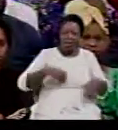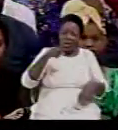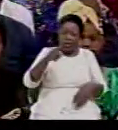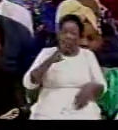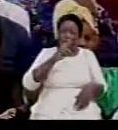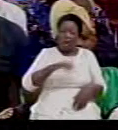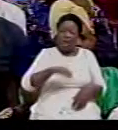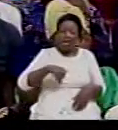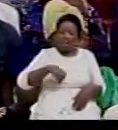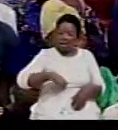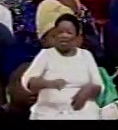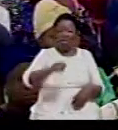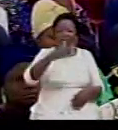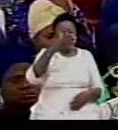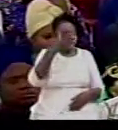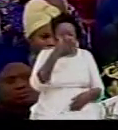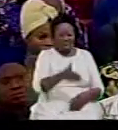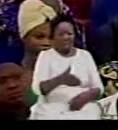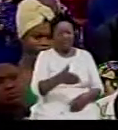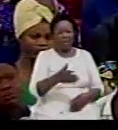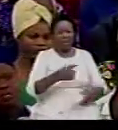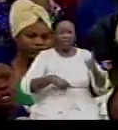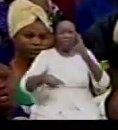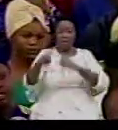still there. I am still